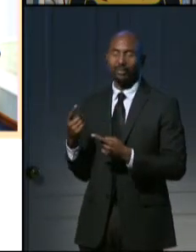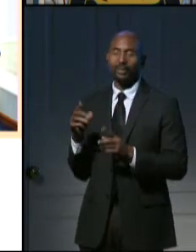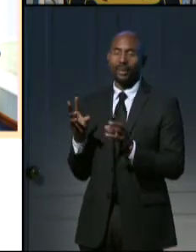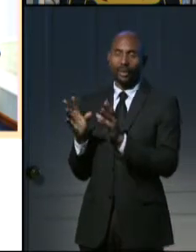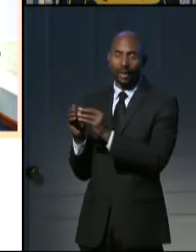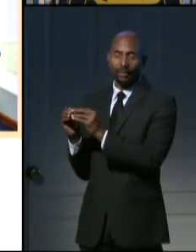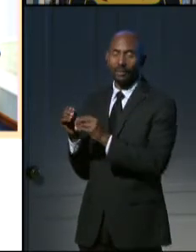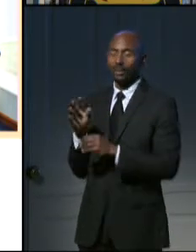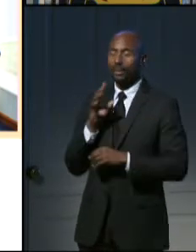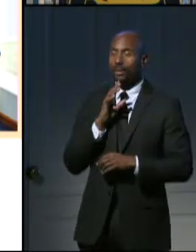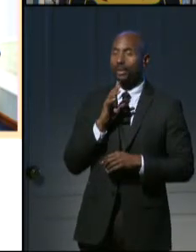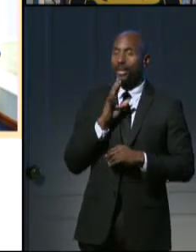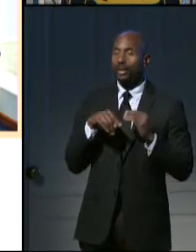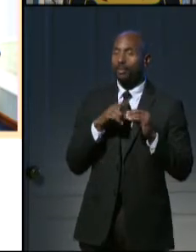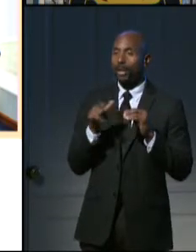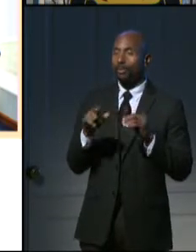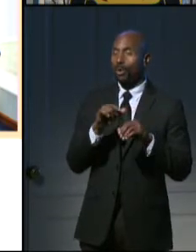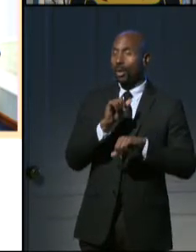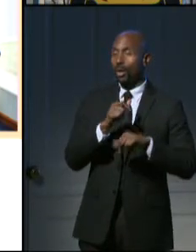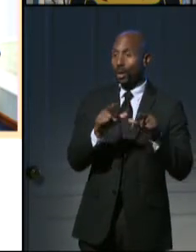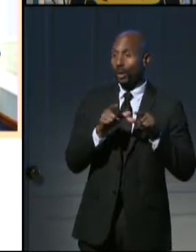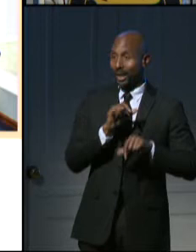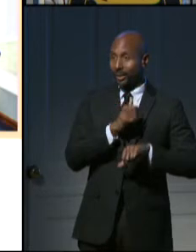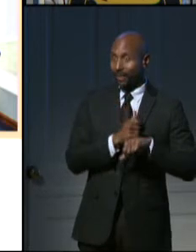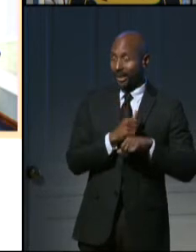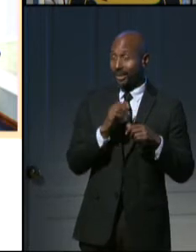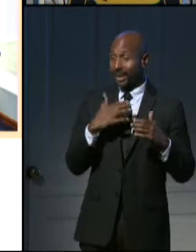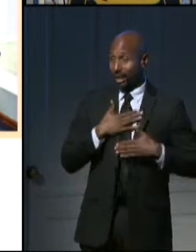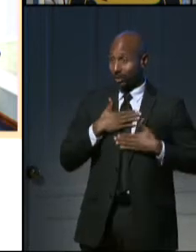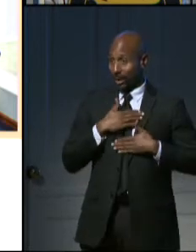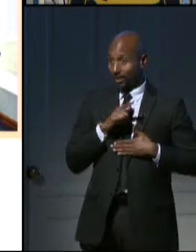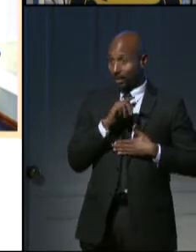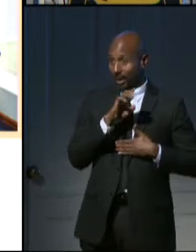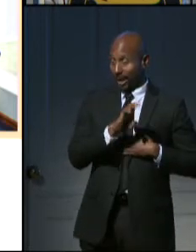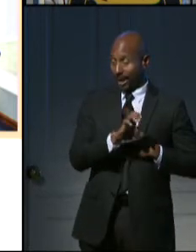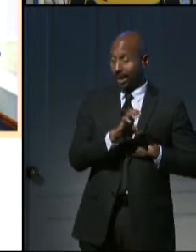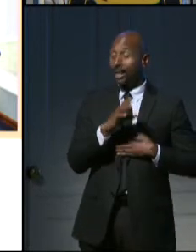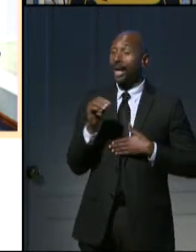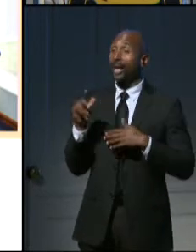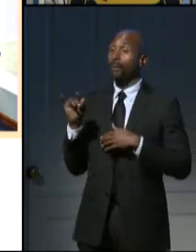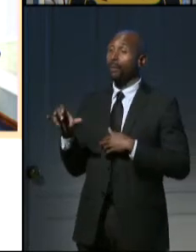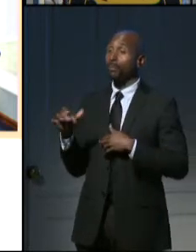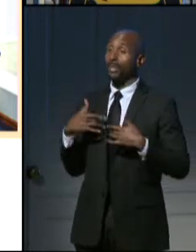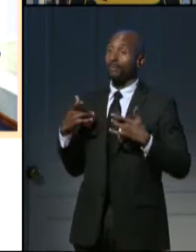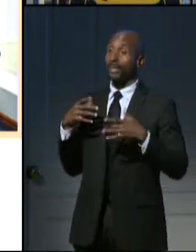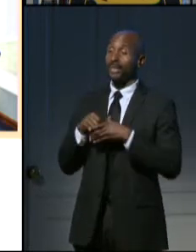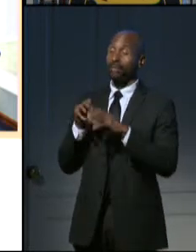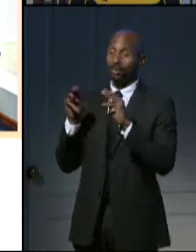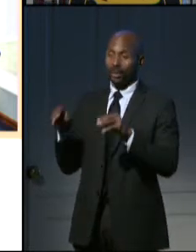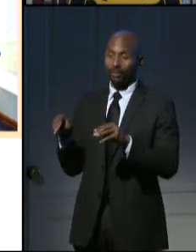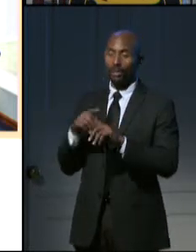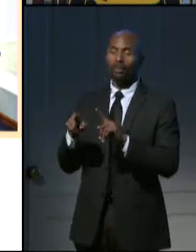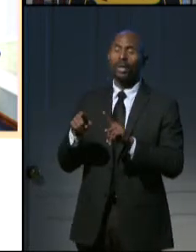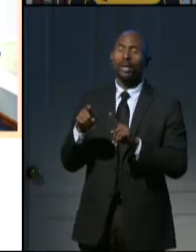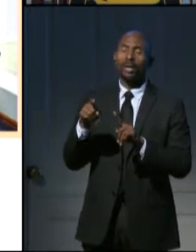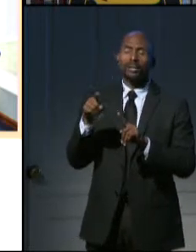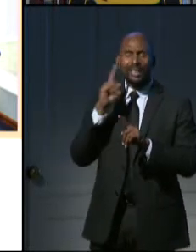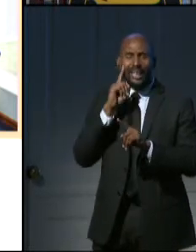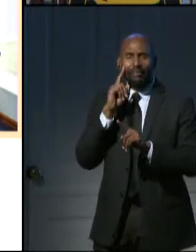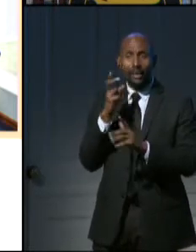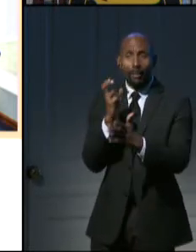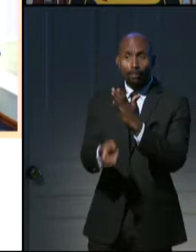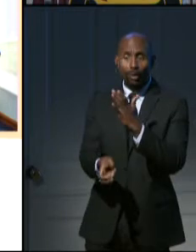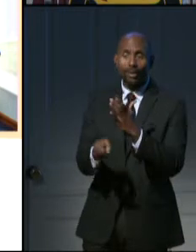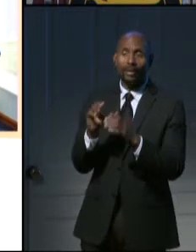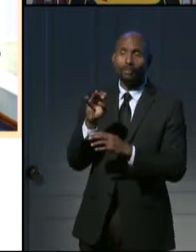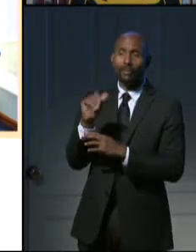location-based entertainment and public events in museums. But when you're thinking about it, immersive media and